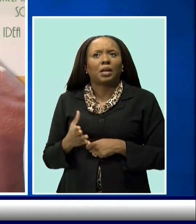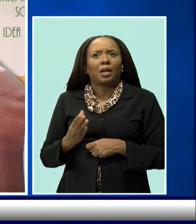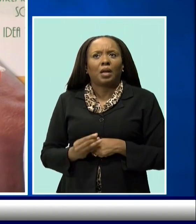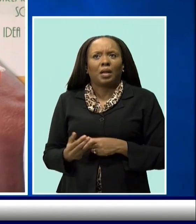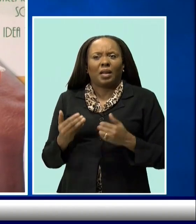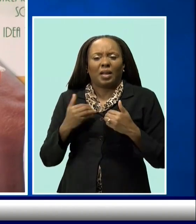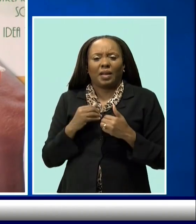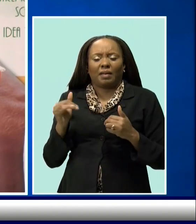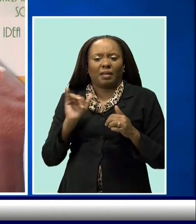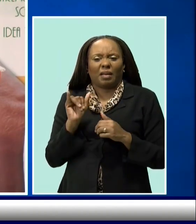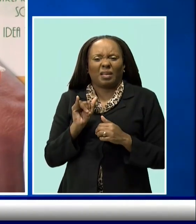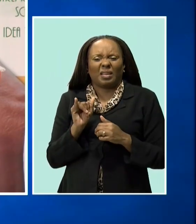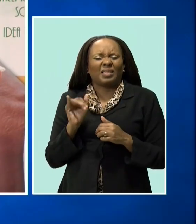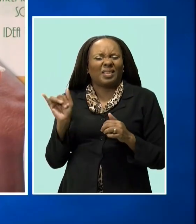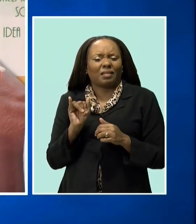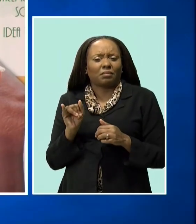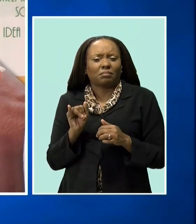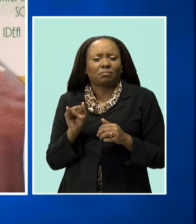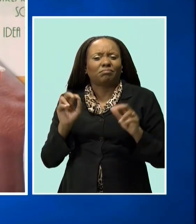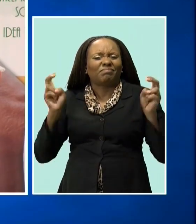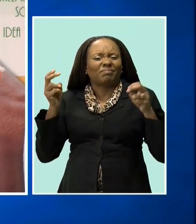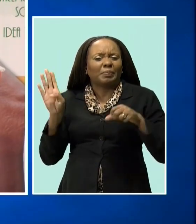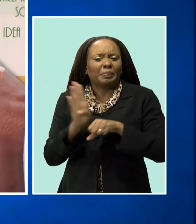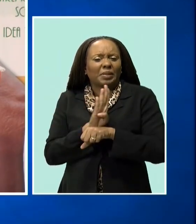almost like a mini business plan.